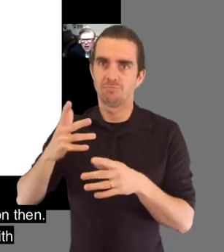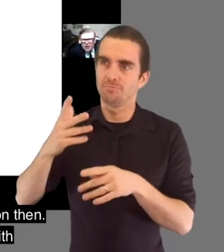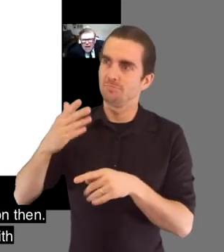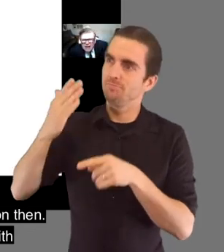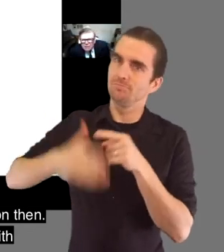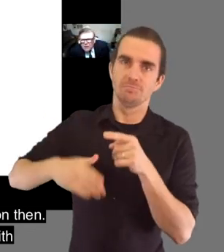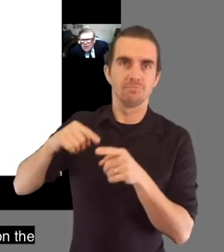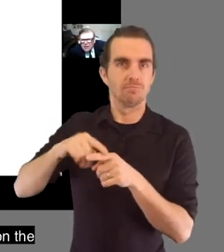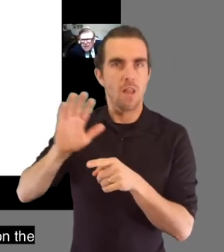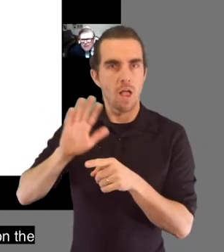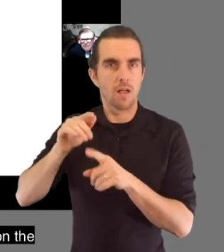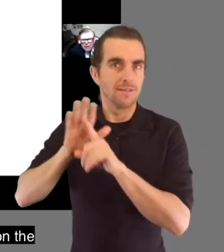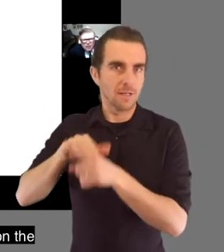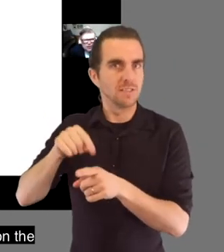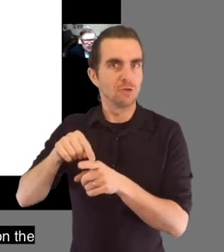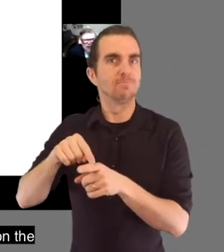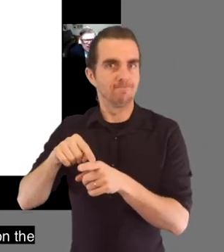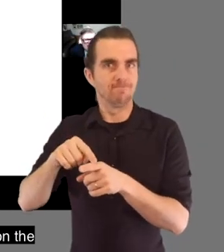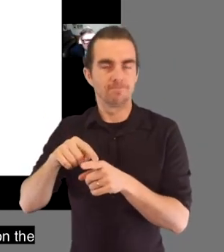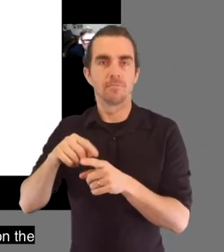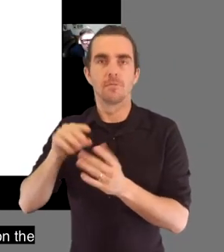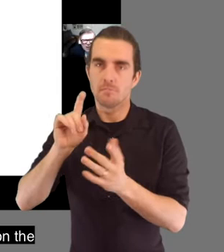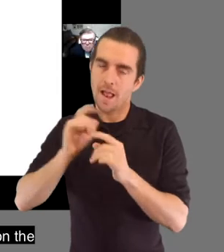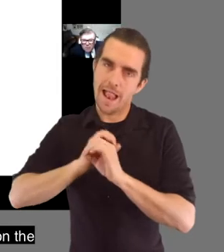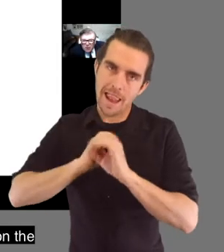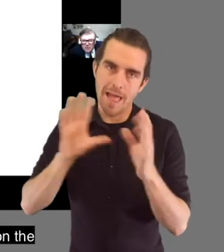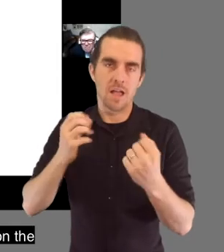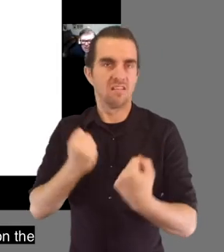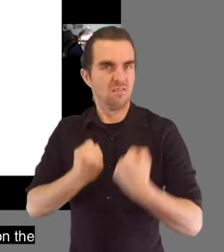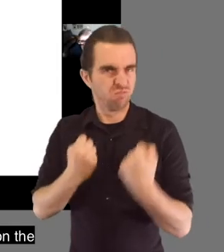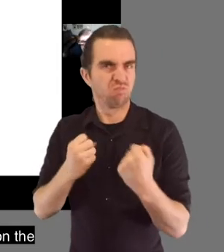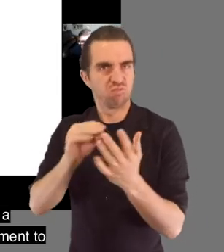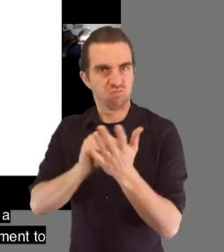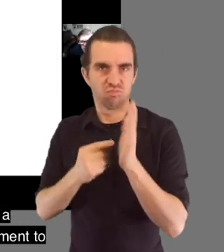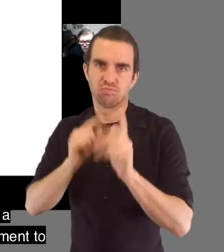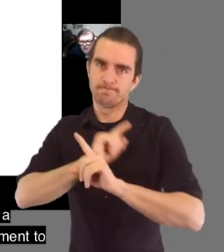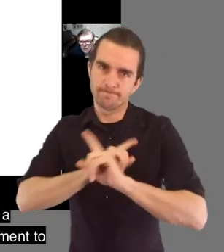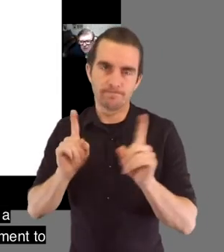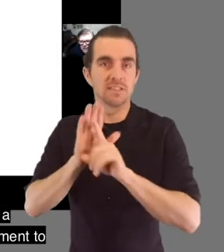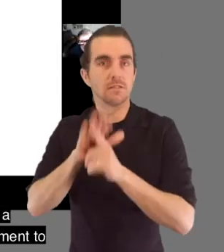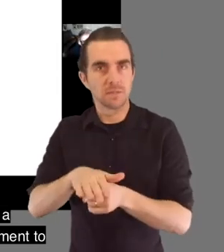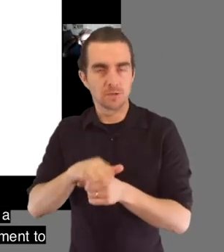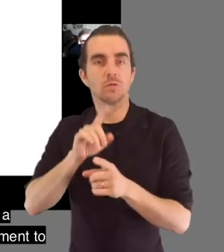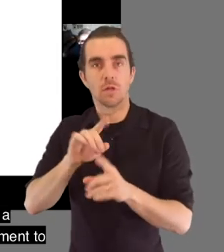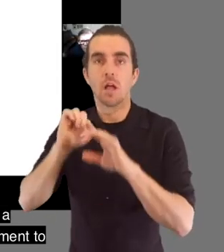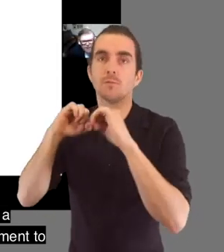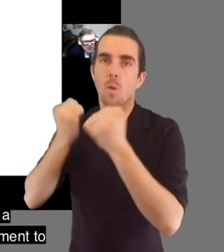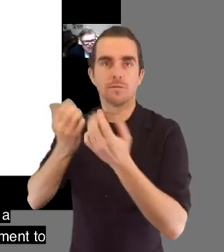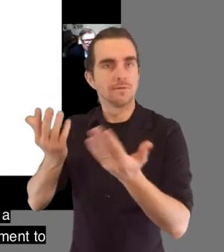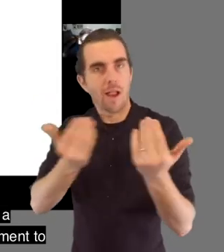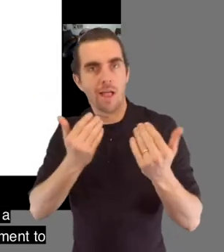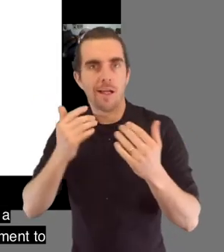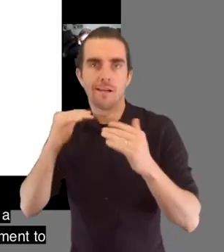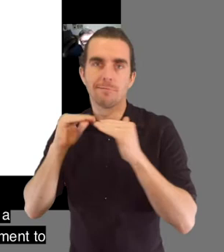Discrimination will only end with the existence of both a strong anti-discrimination policy based on the social model of disability and a